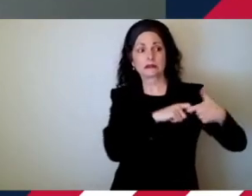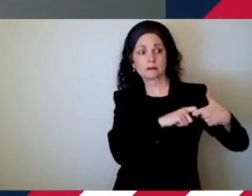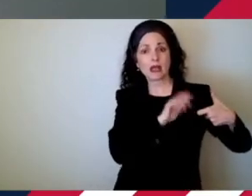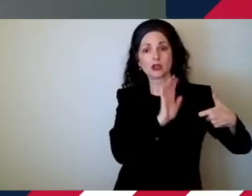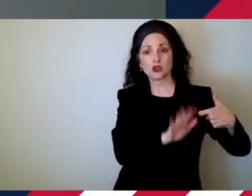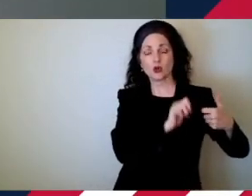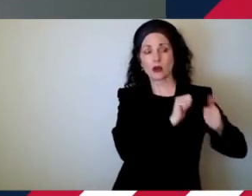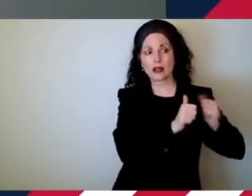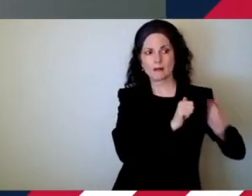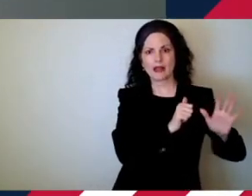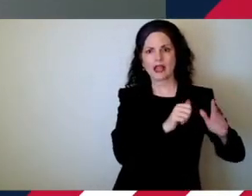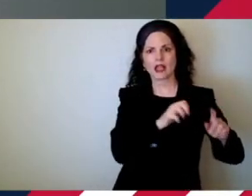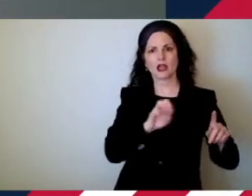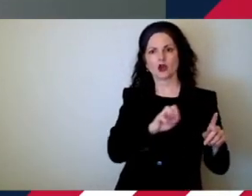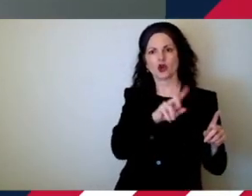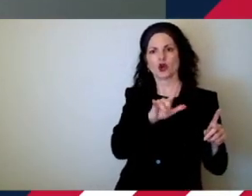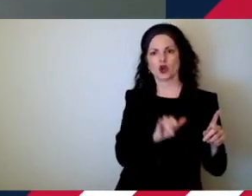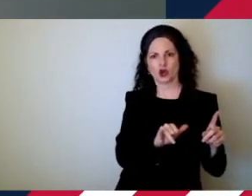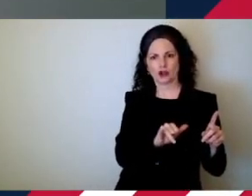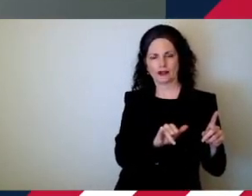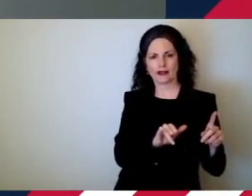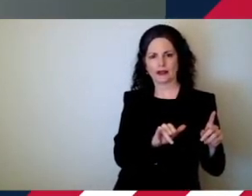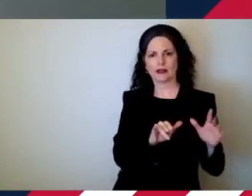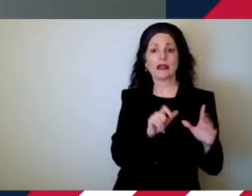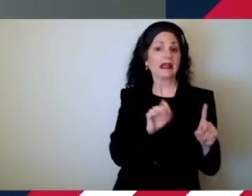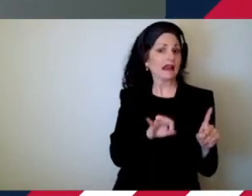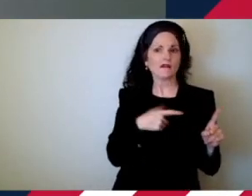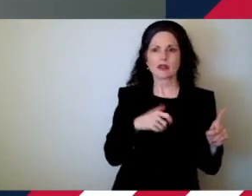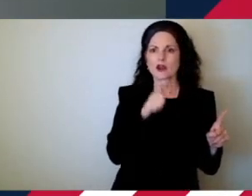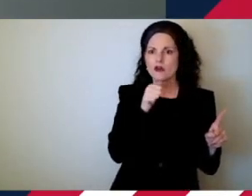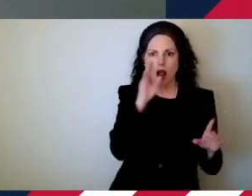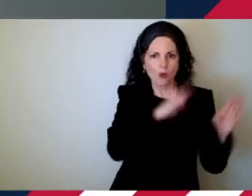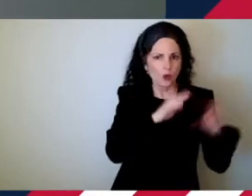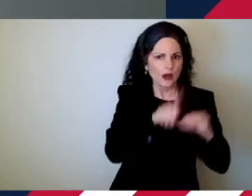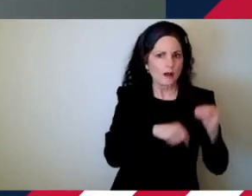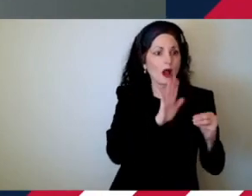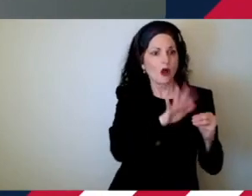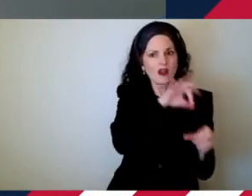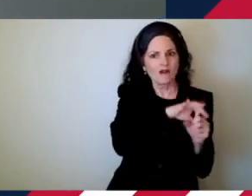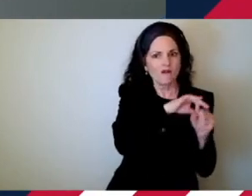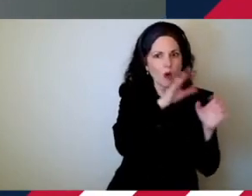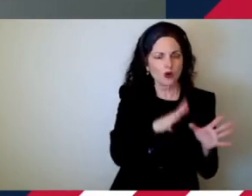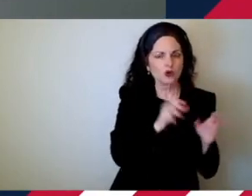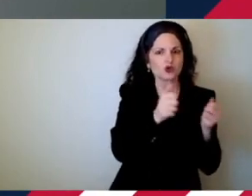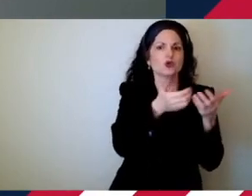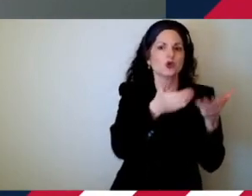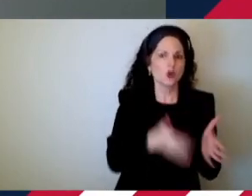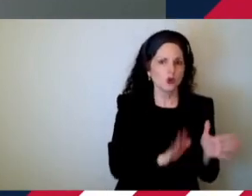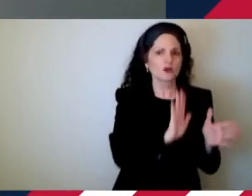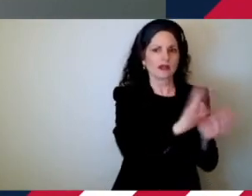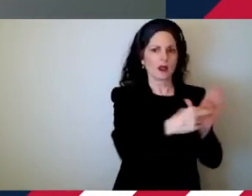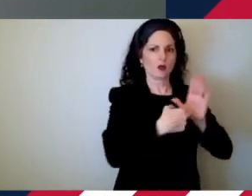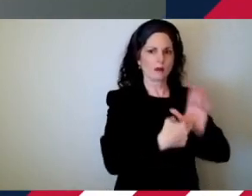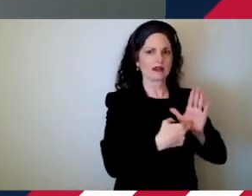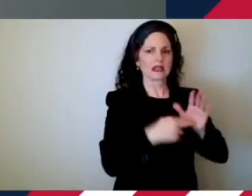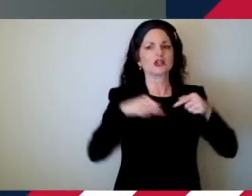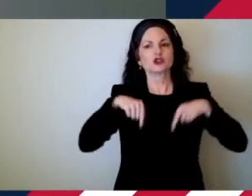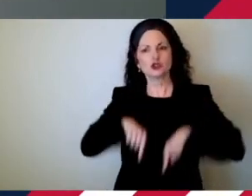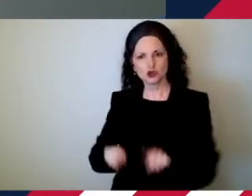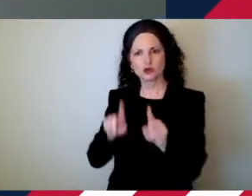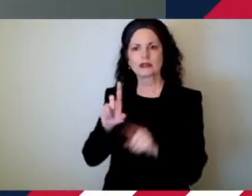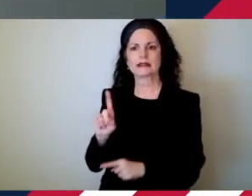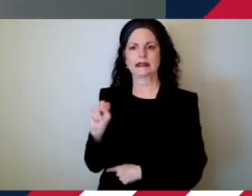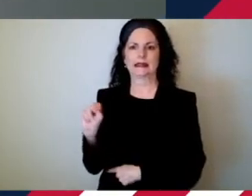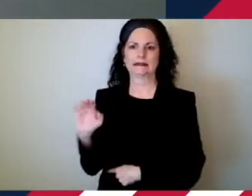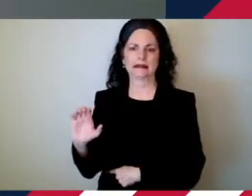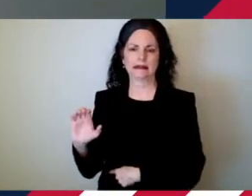not need to be concerned about their voters losing representation at the DNC. Finally, and perhaps most